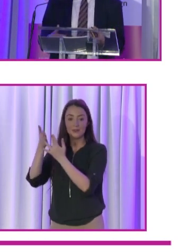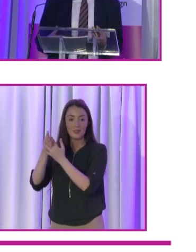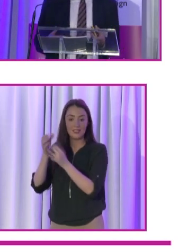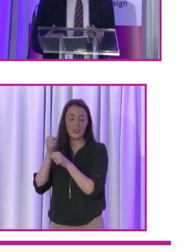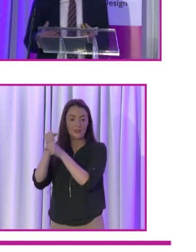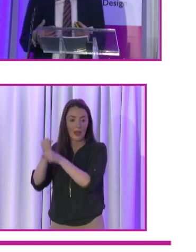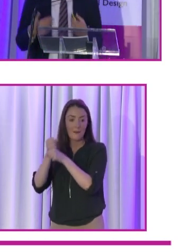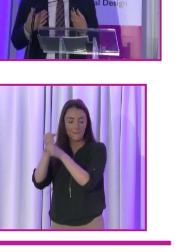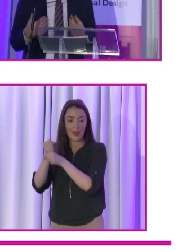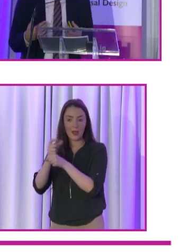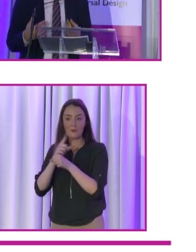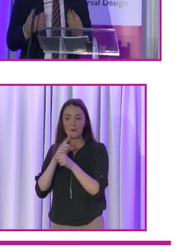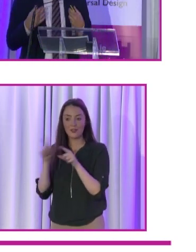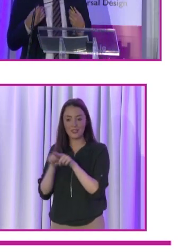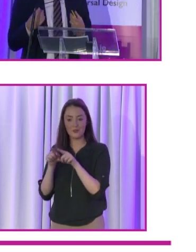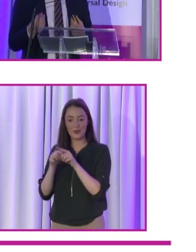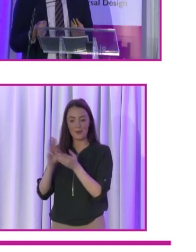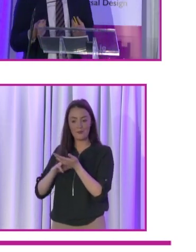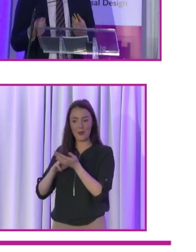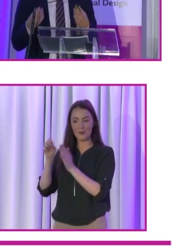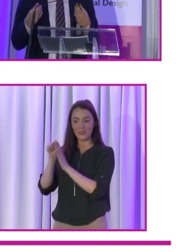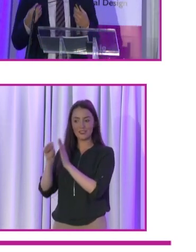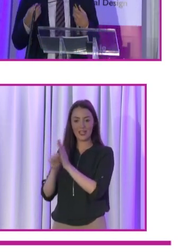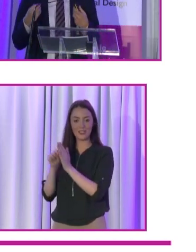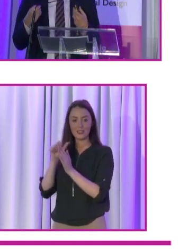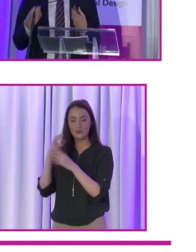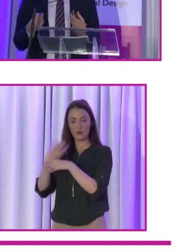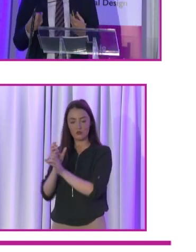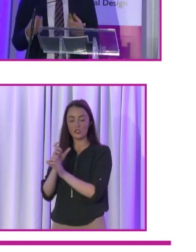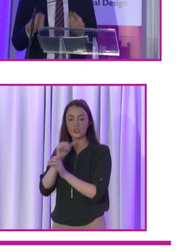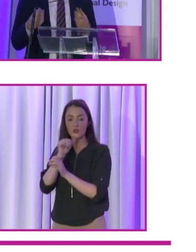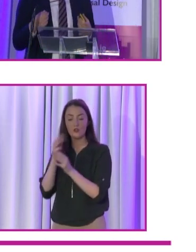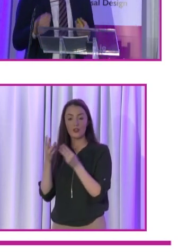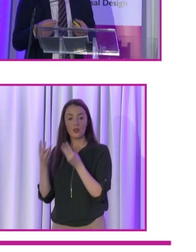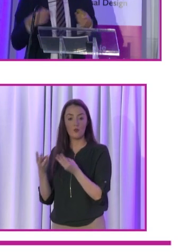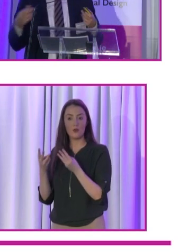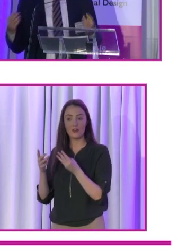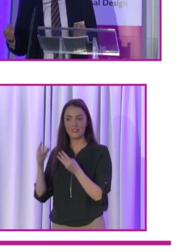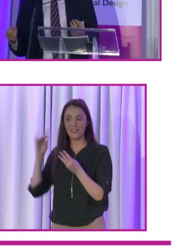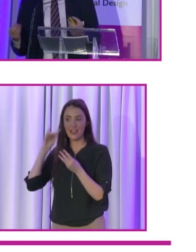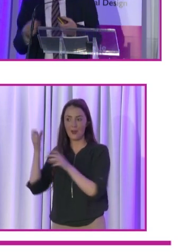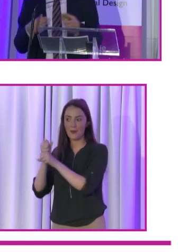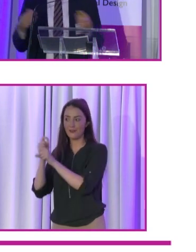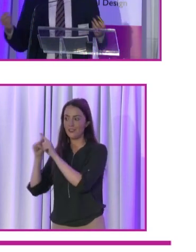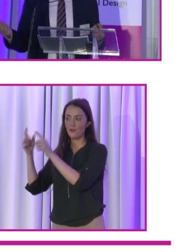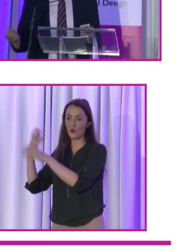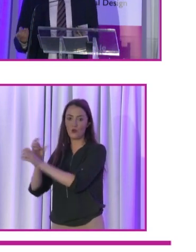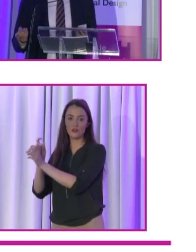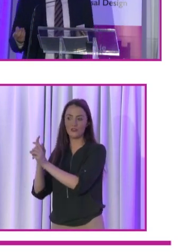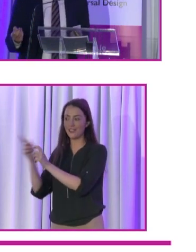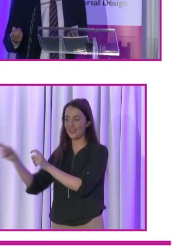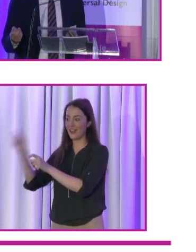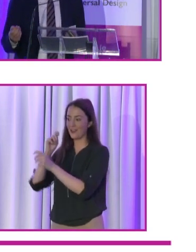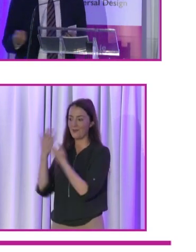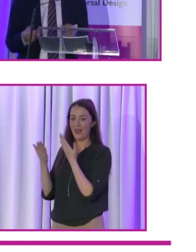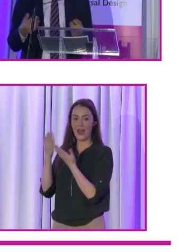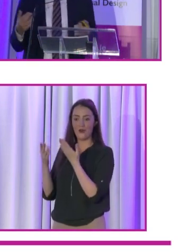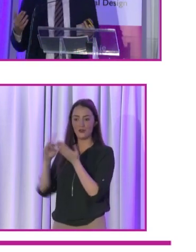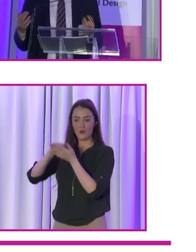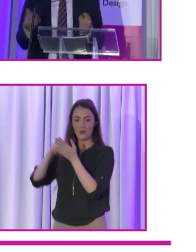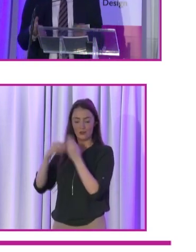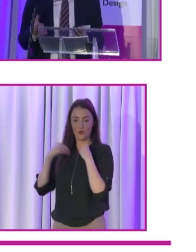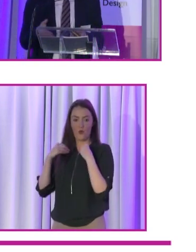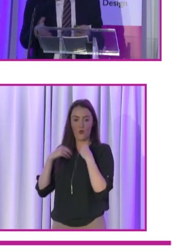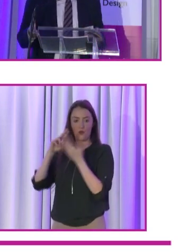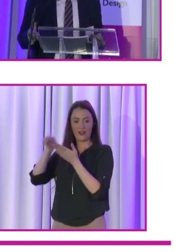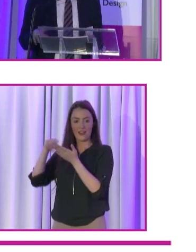course, the member states, they don't want to hear Brussels telling them how they need to arrange their national elections. This is